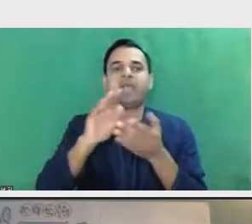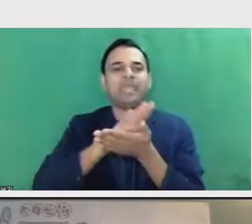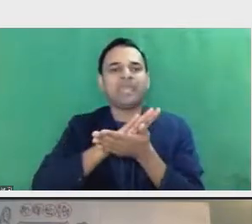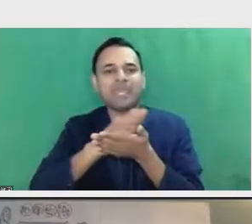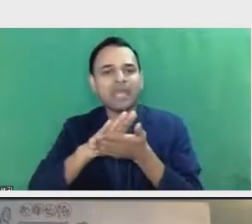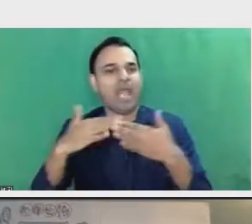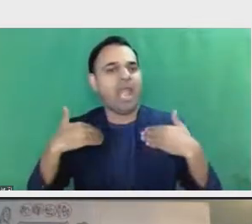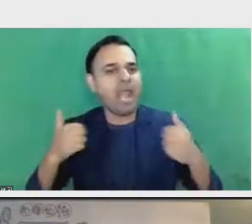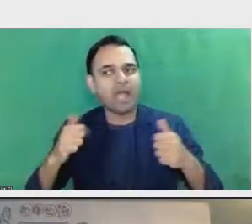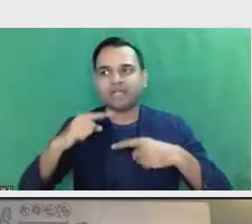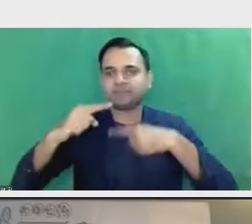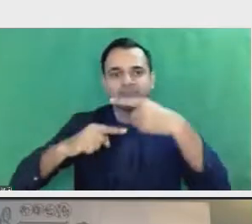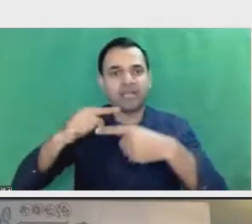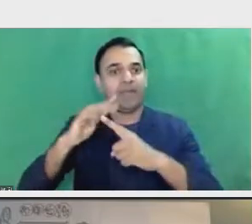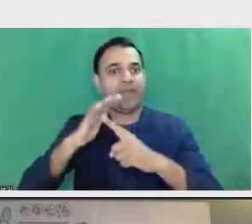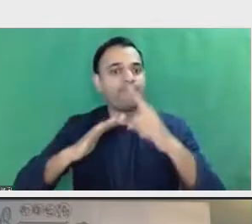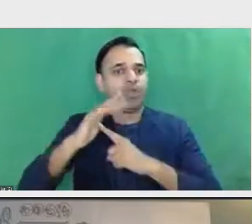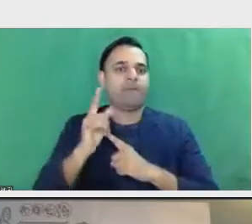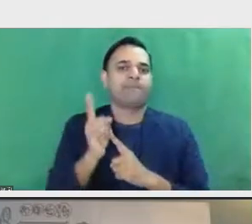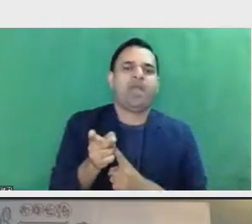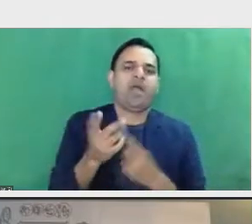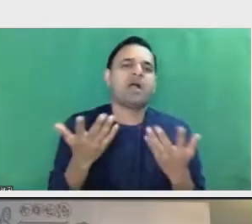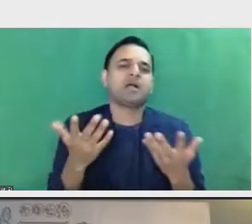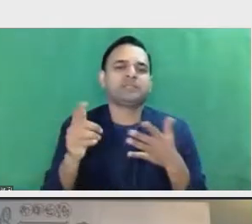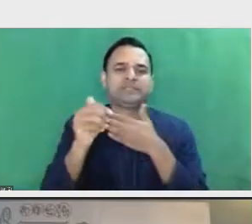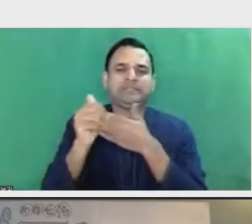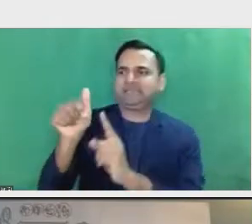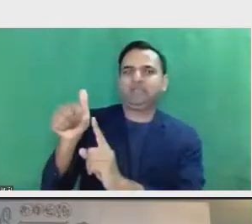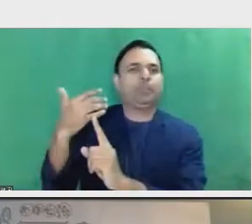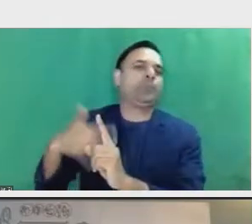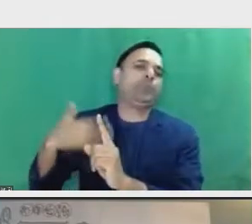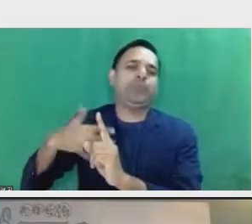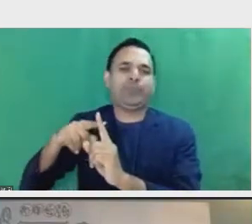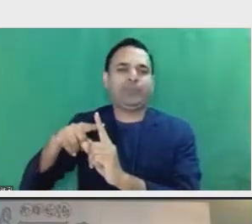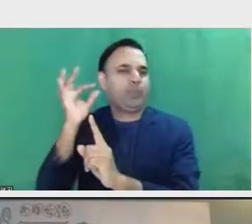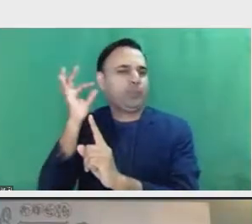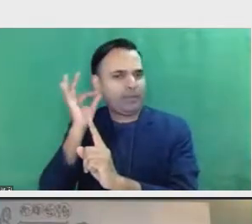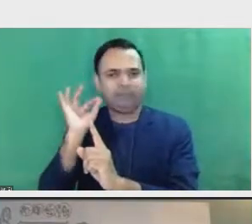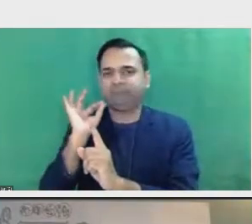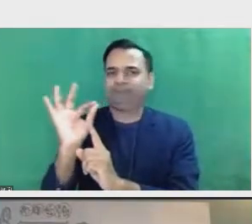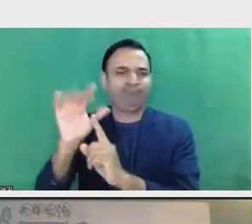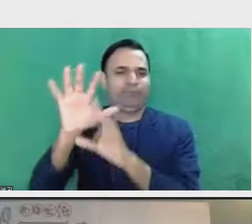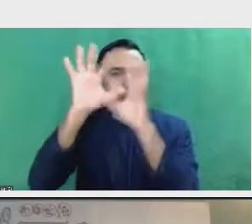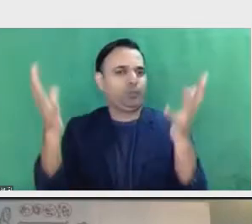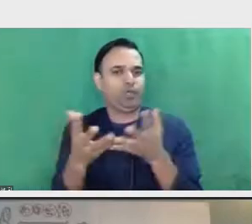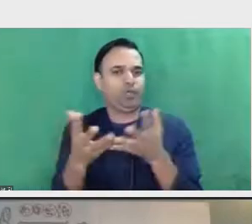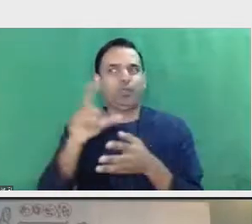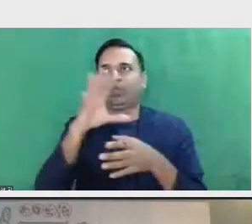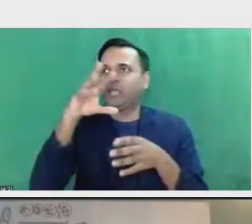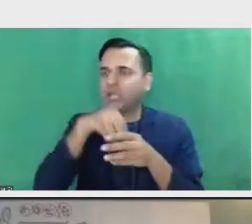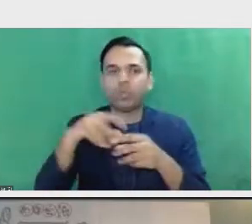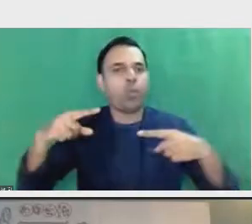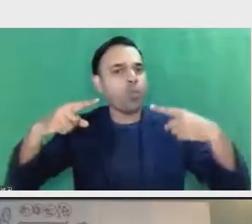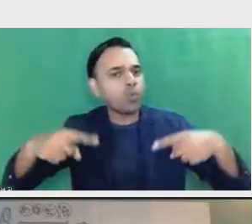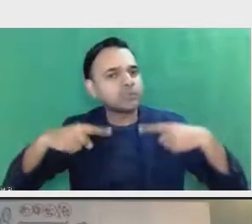world, including Costa Rica's ambassadors, Catalina de Vandes Aguilar, Shara Duncan Villalobos, Slovenia's